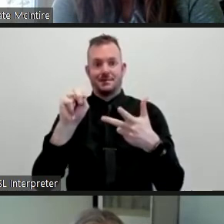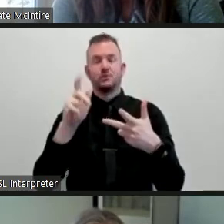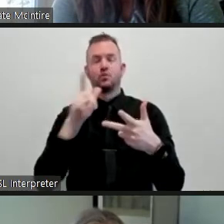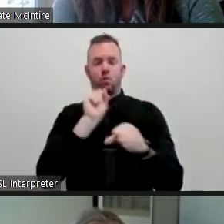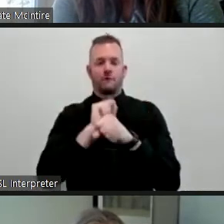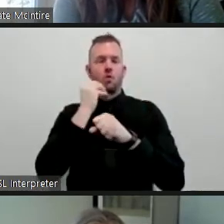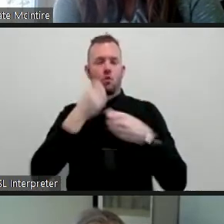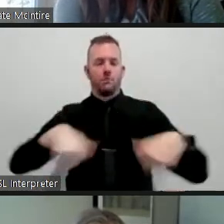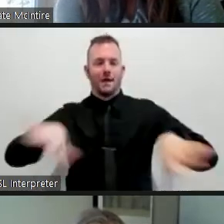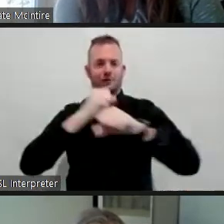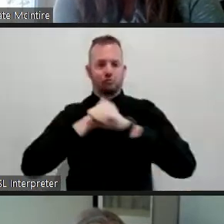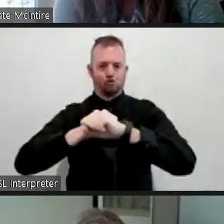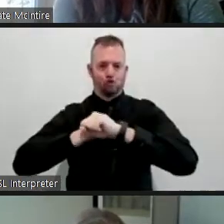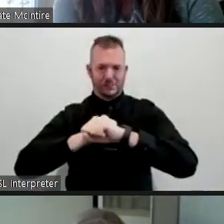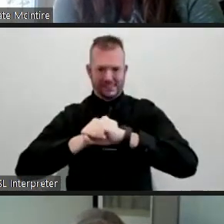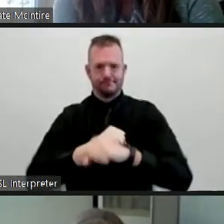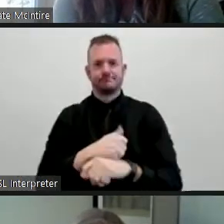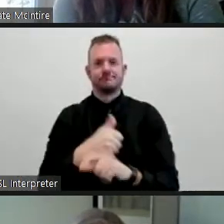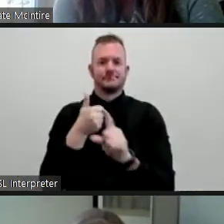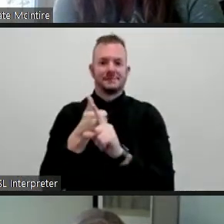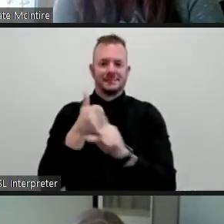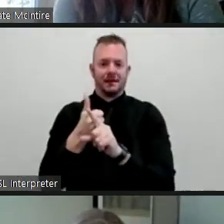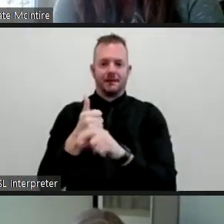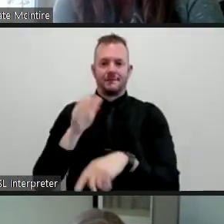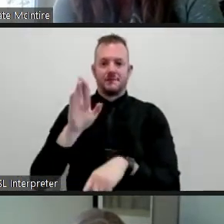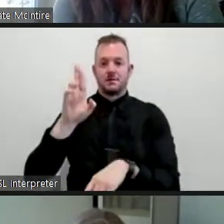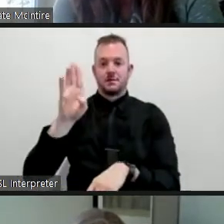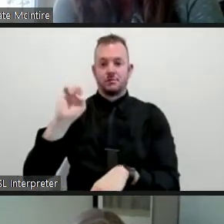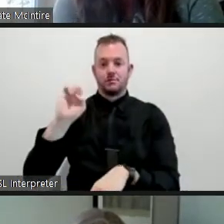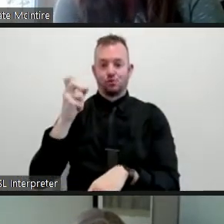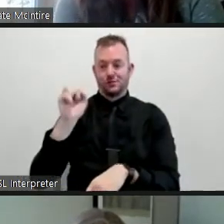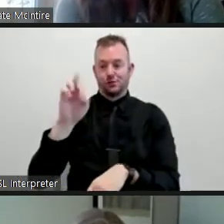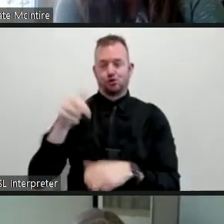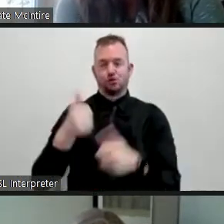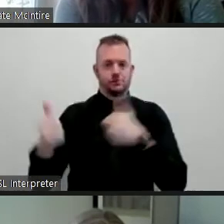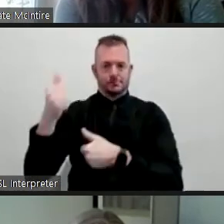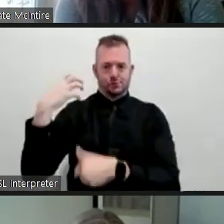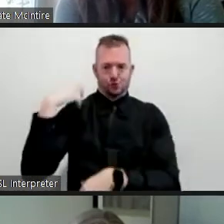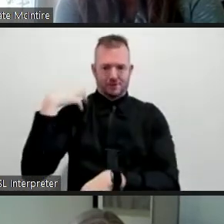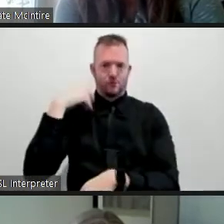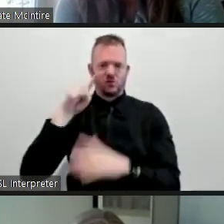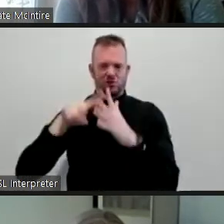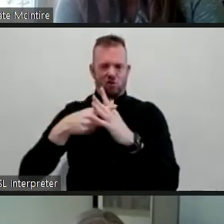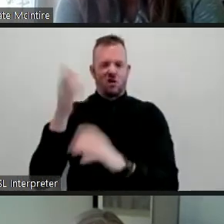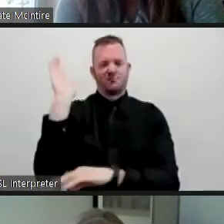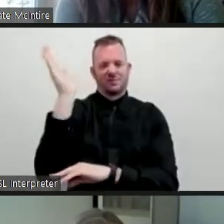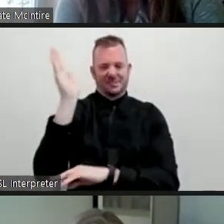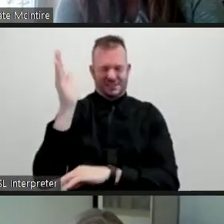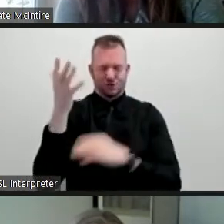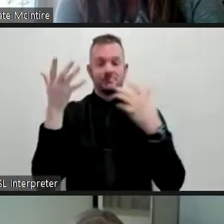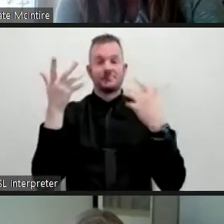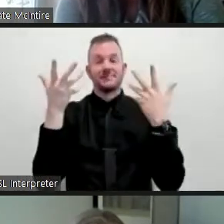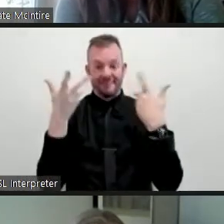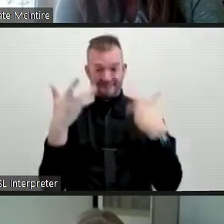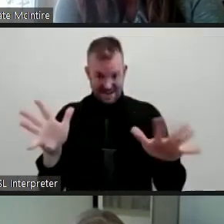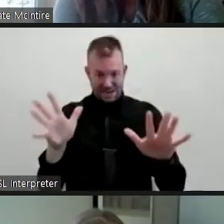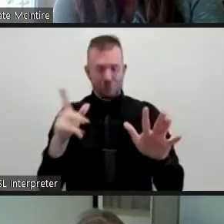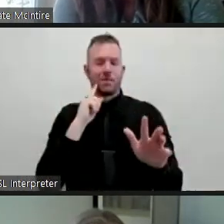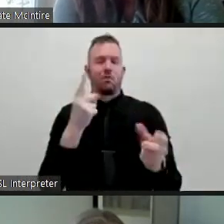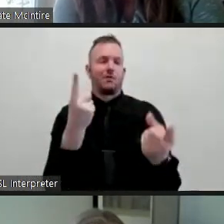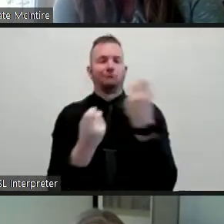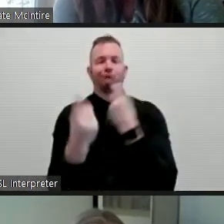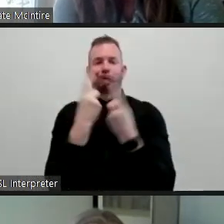we will start with our presentation and then end with the Q&A. For the Q&A, we'll use the raise hand function. And then when we get to that portion, I'll call